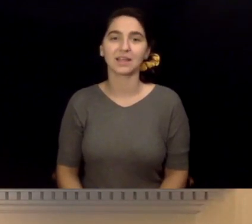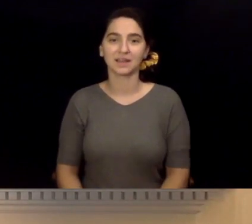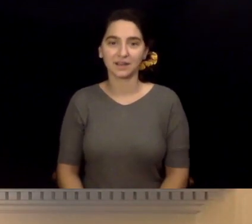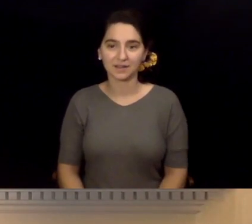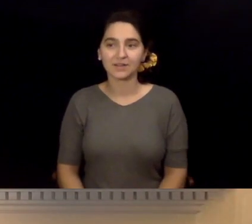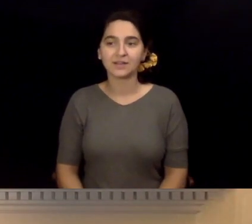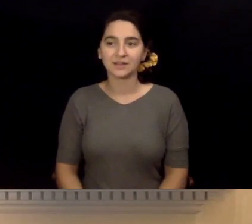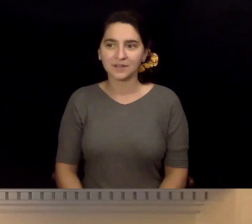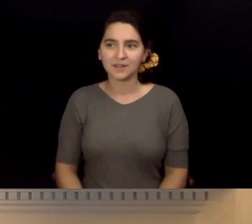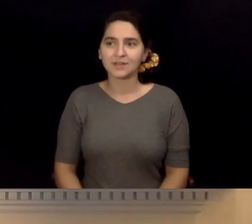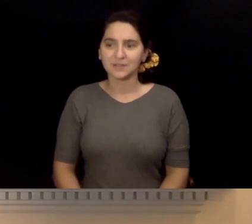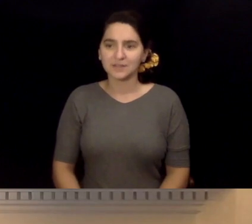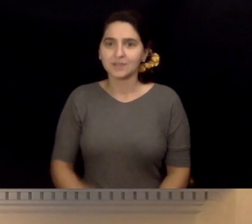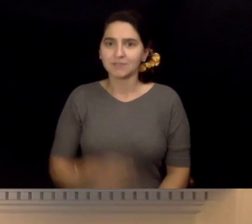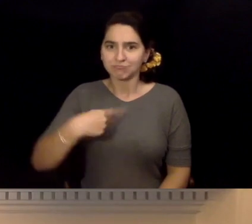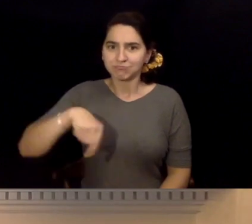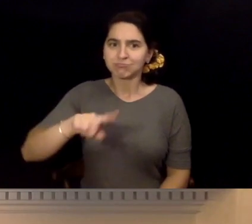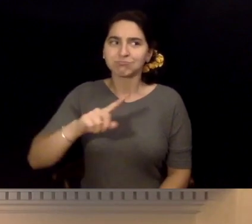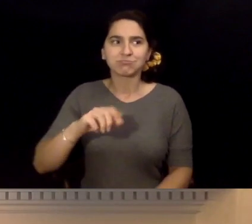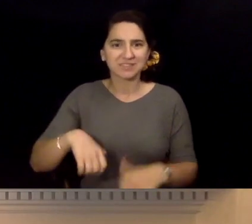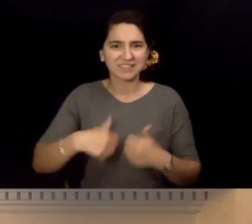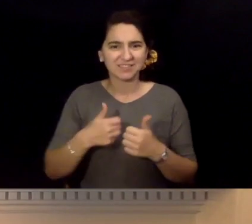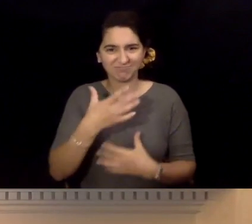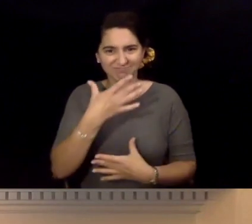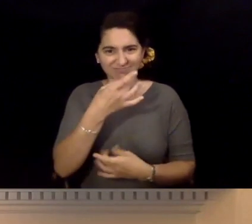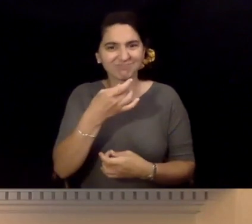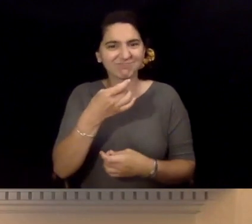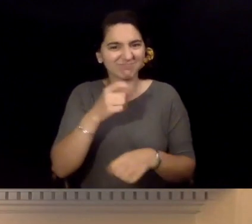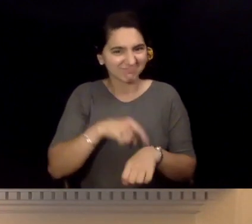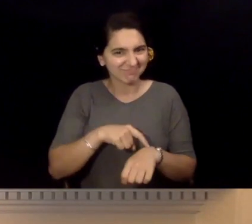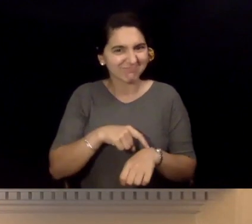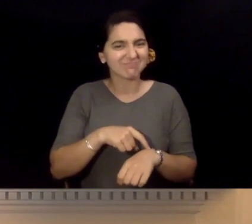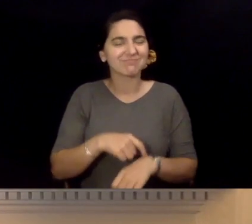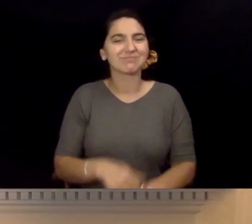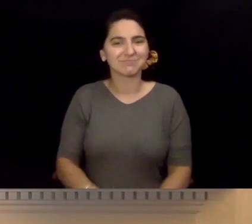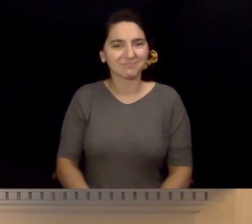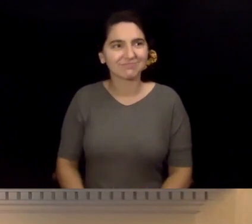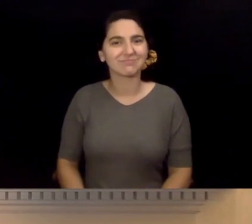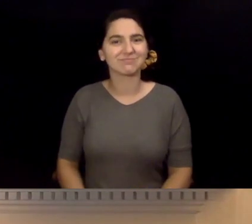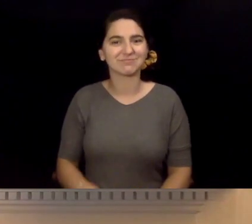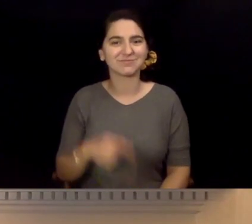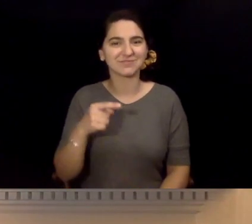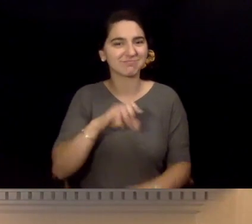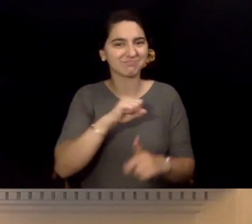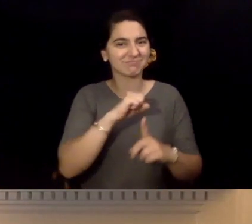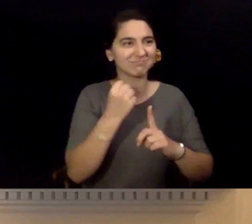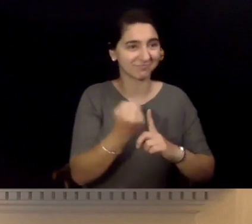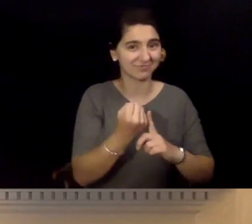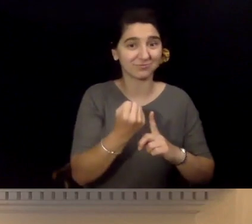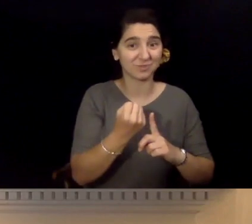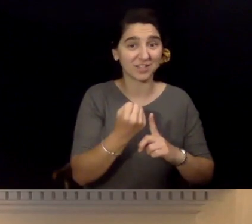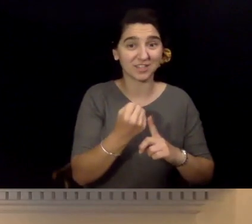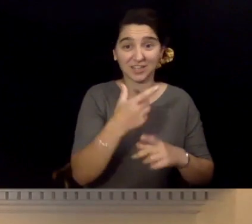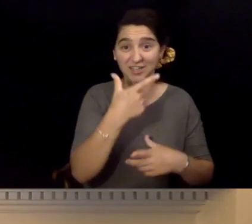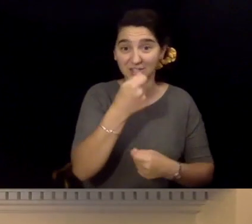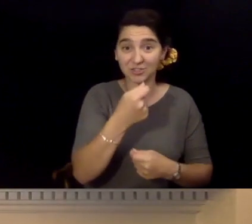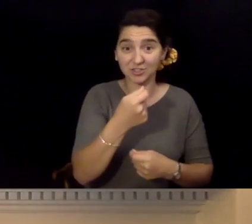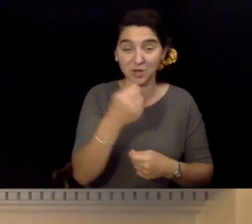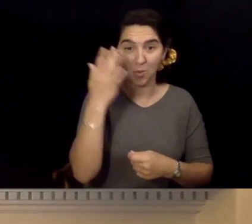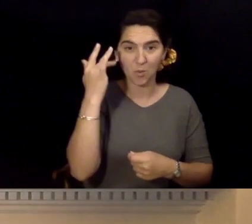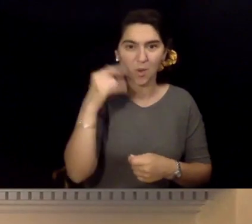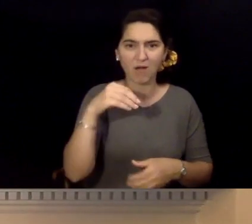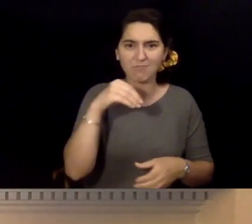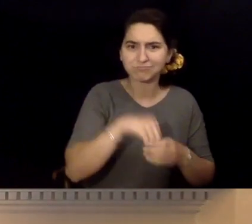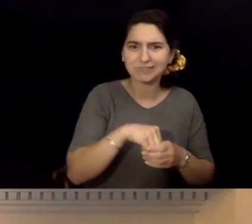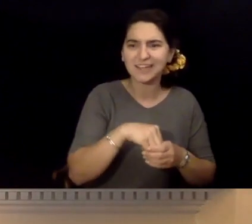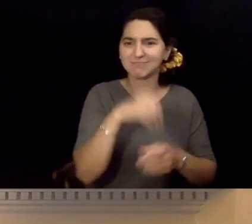Friends, we are living in interesting times, and we are in many ways in the midst of a revolution,